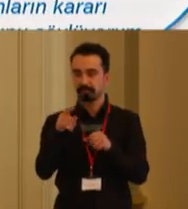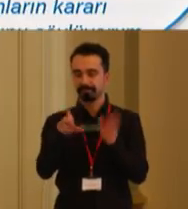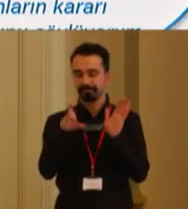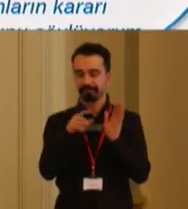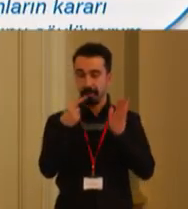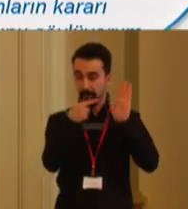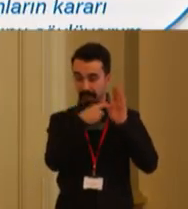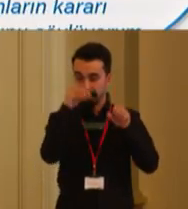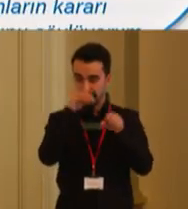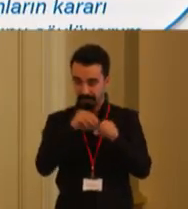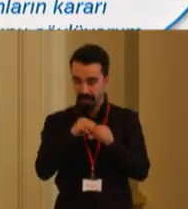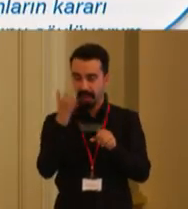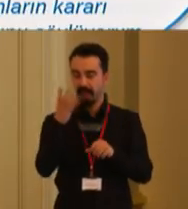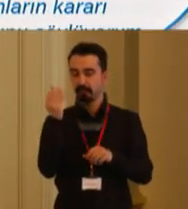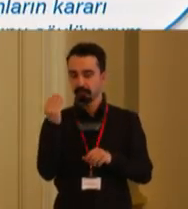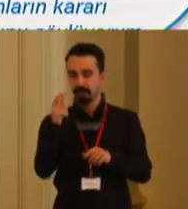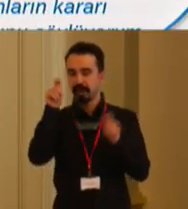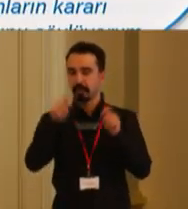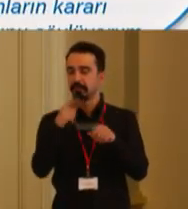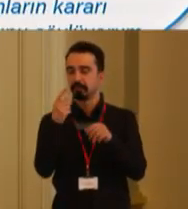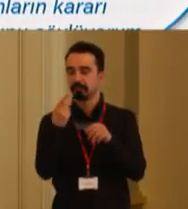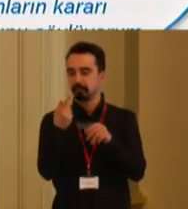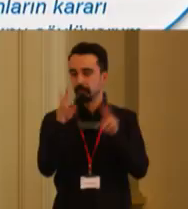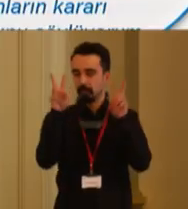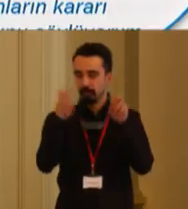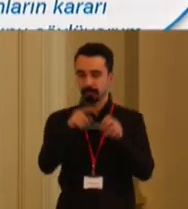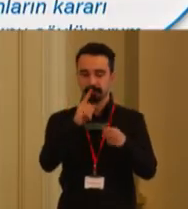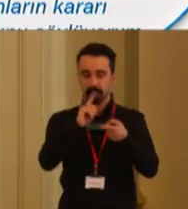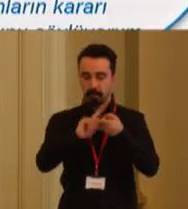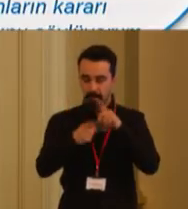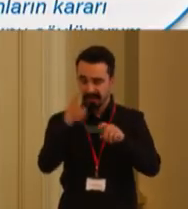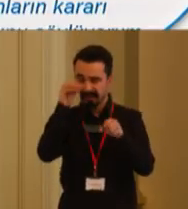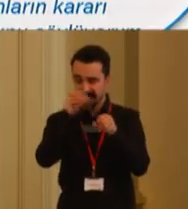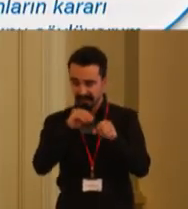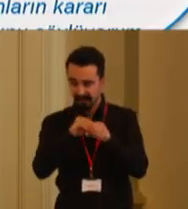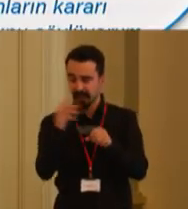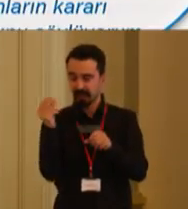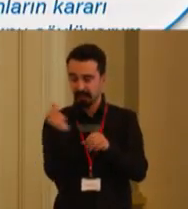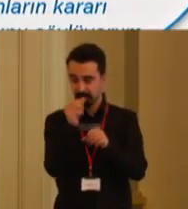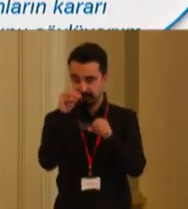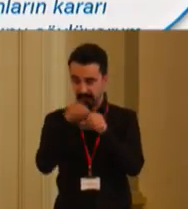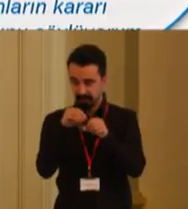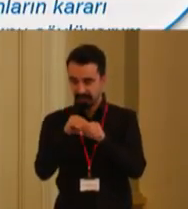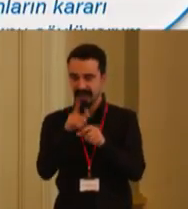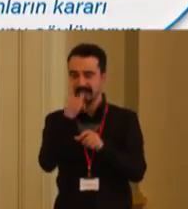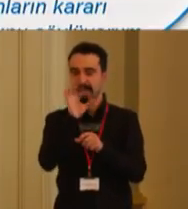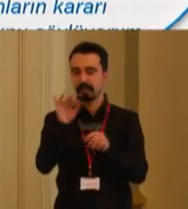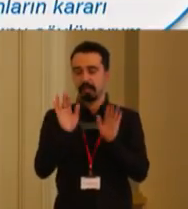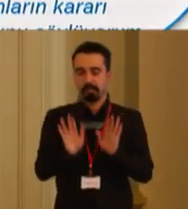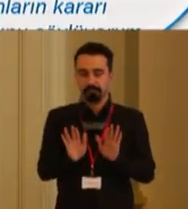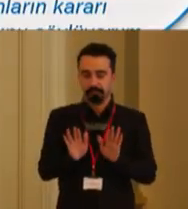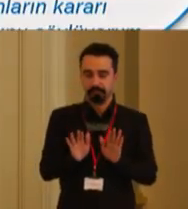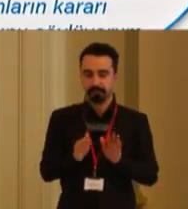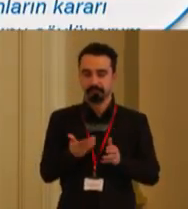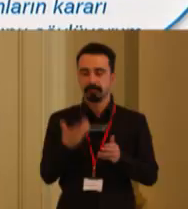Avoiding these conflicts and trying to balance these, one of the things that young people do in order to avoid these